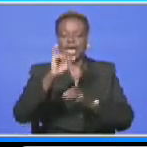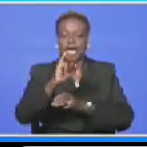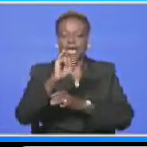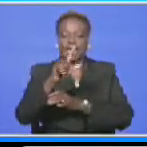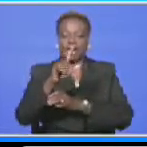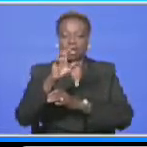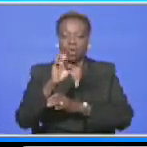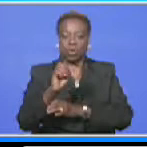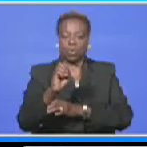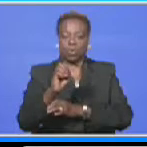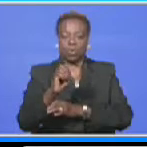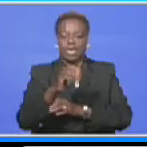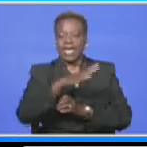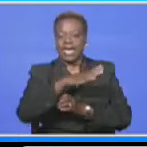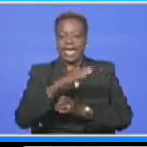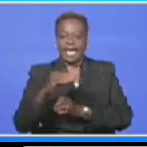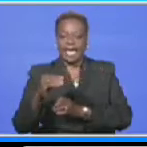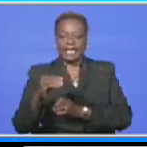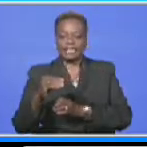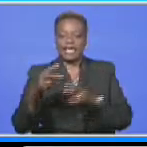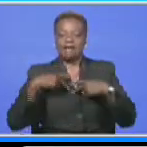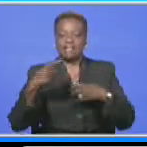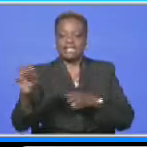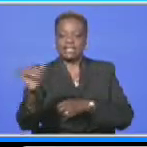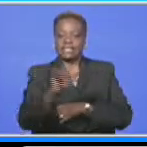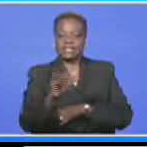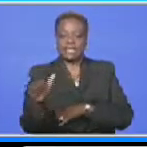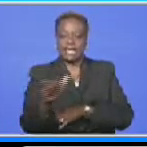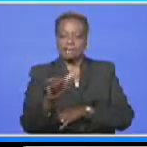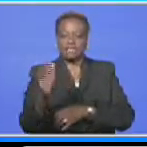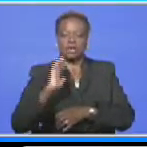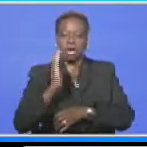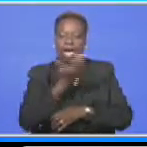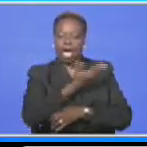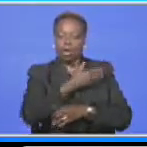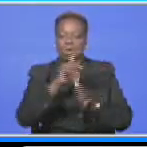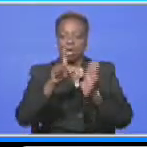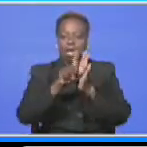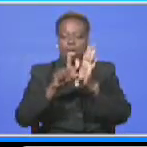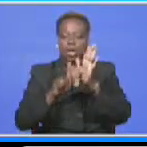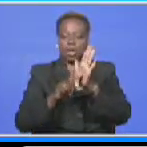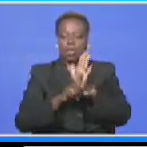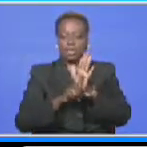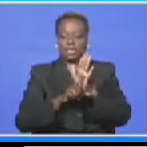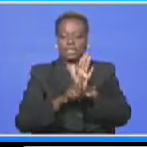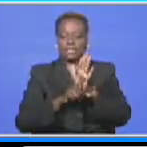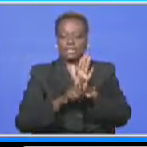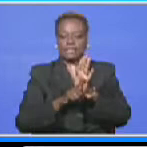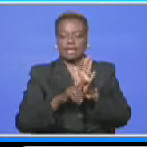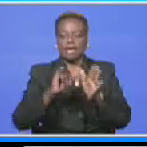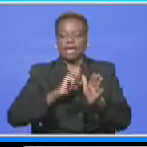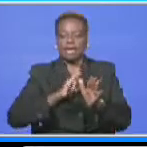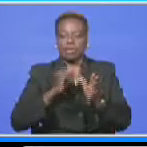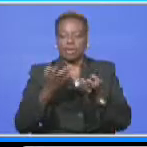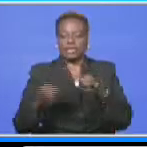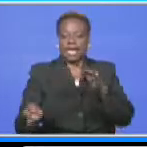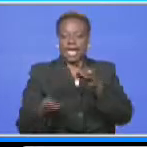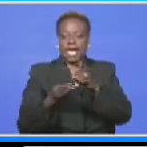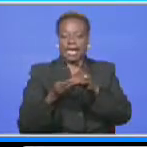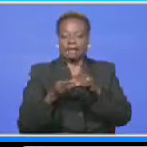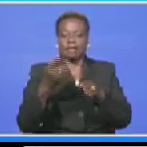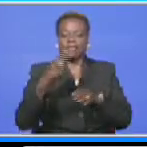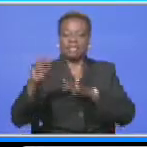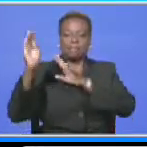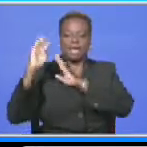and enshrining the same into our statute laws. In fact, I hasten to add, the Bahamas